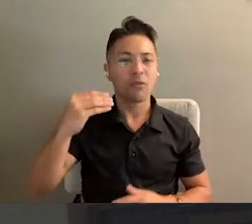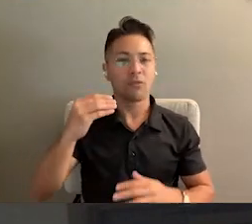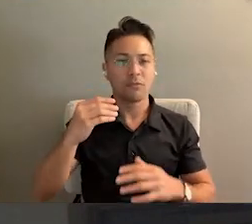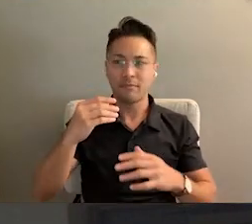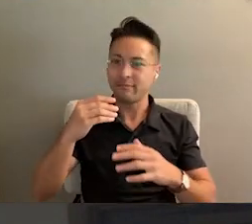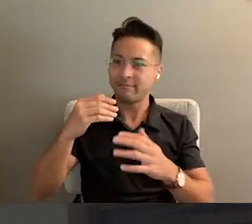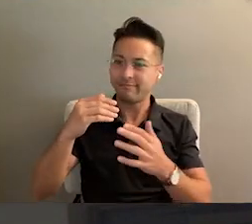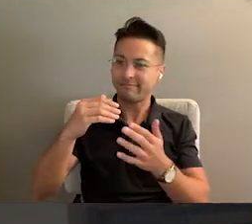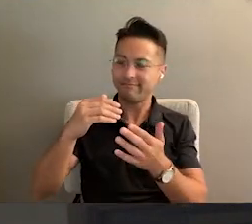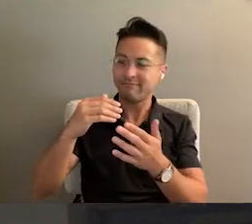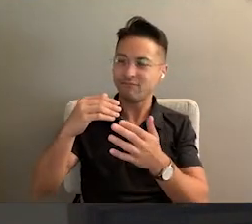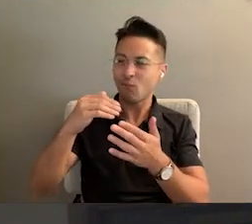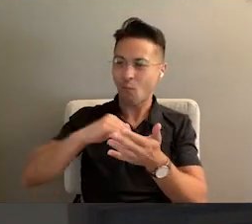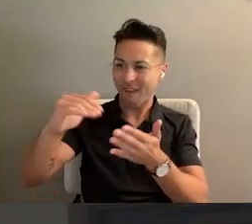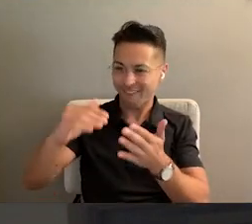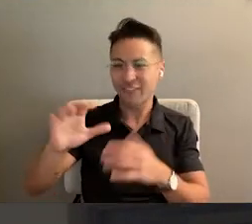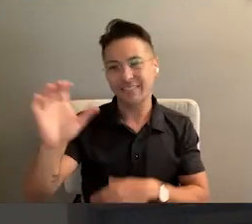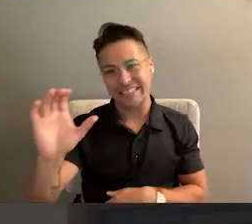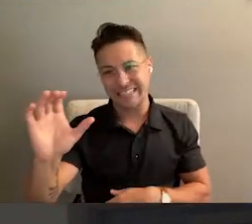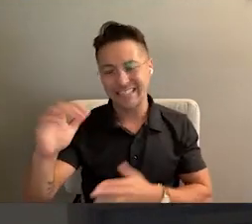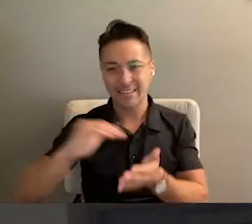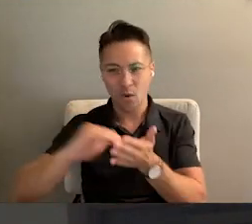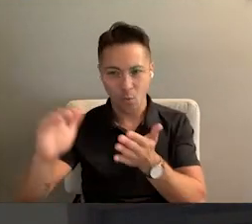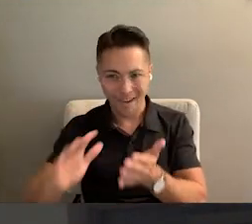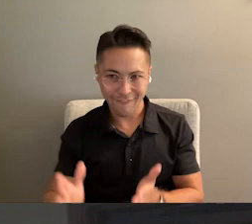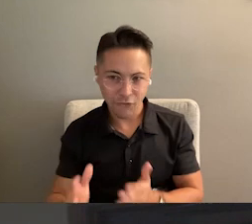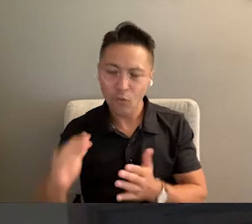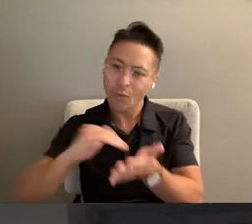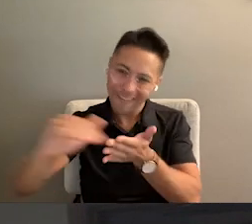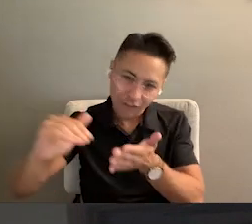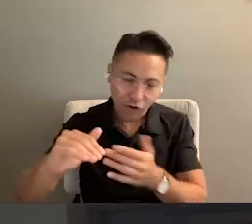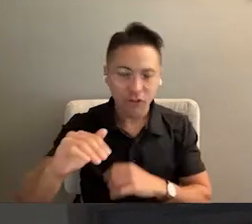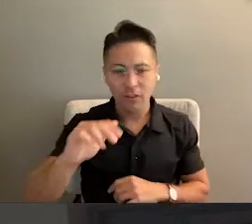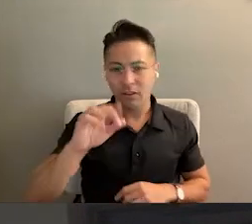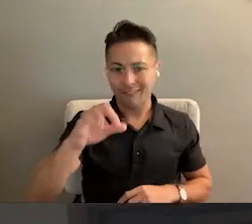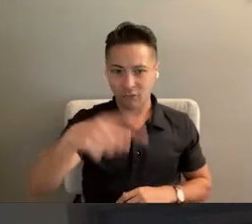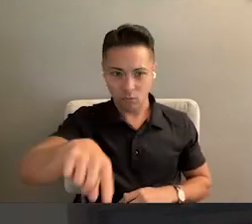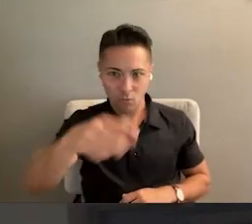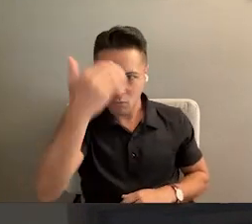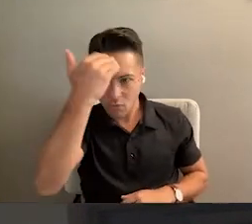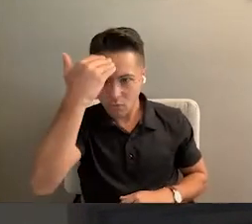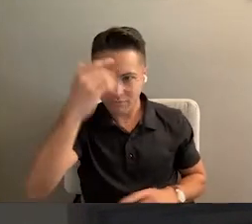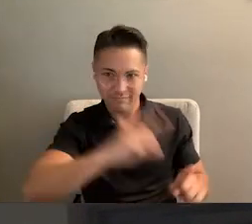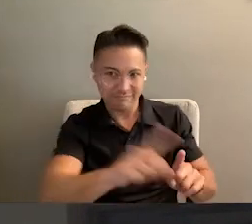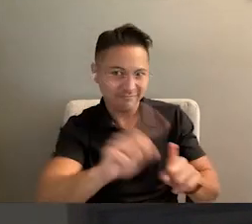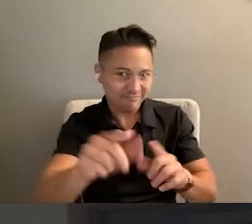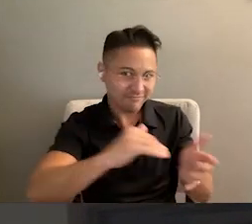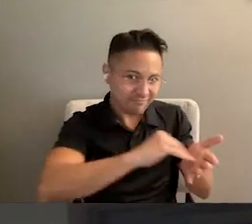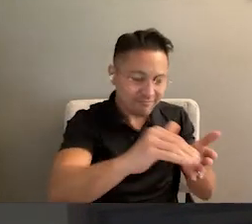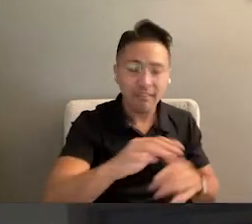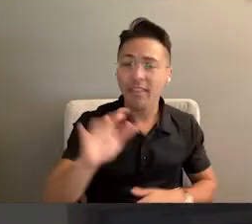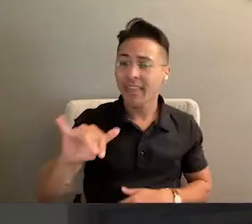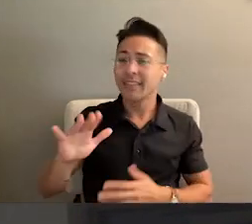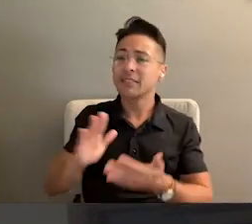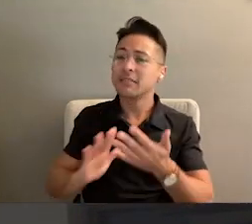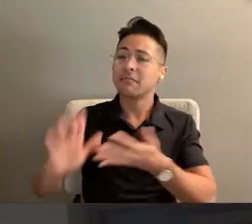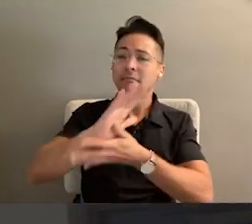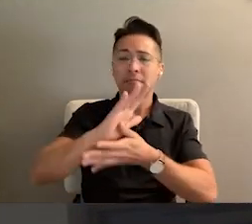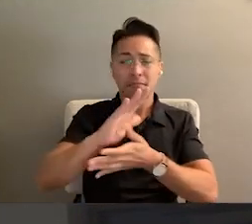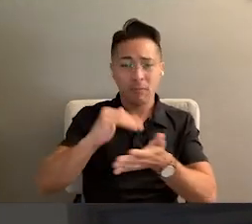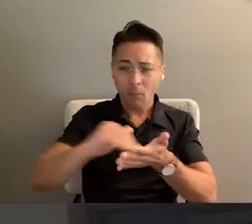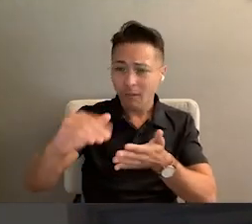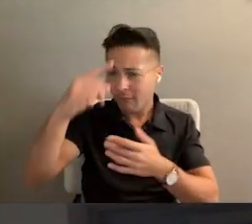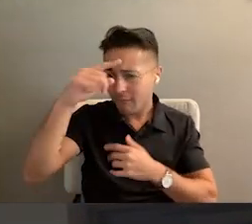Home and Community-Based Waiver Program, or HCBS. It is a C waiver, for those of you who know all the waiver numbers and